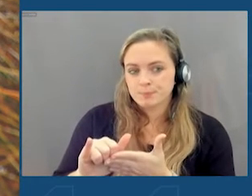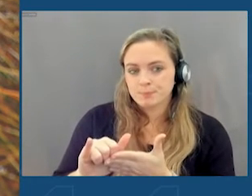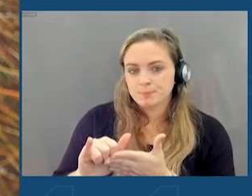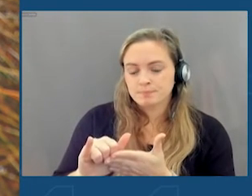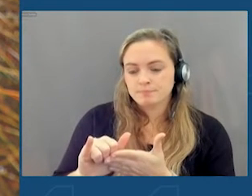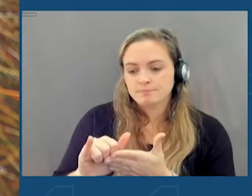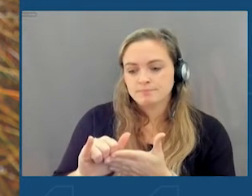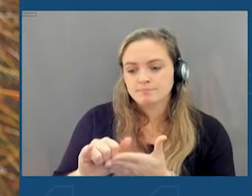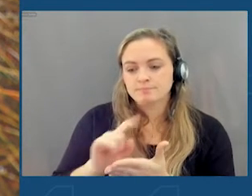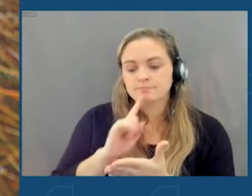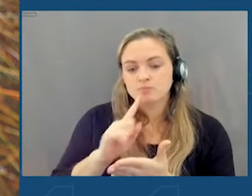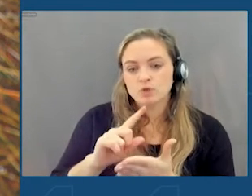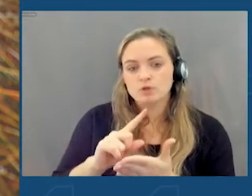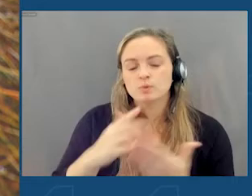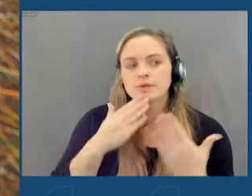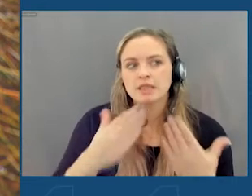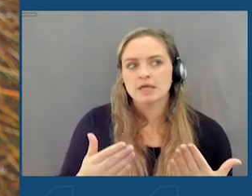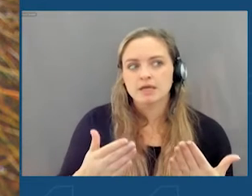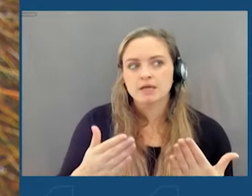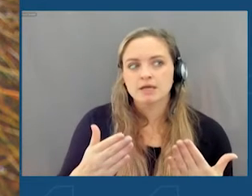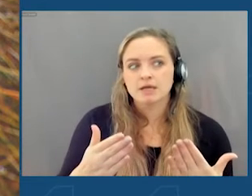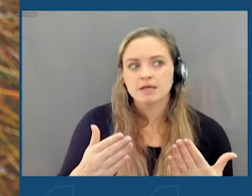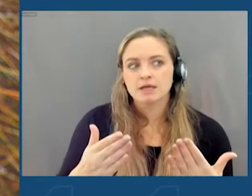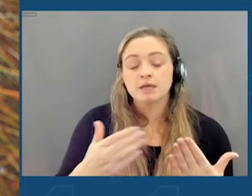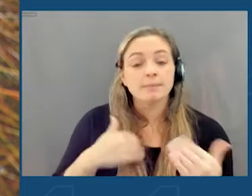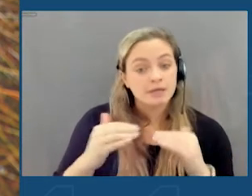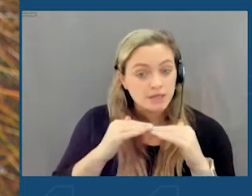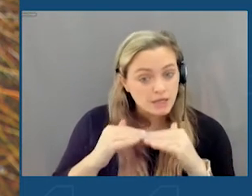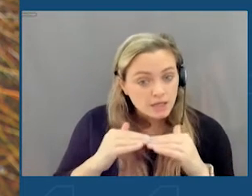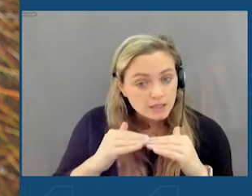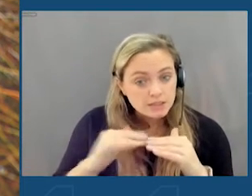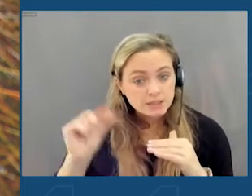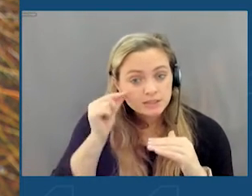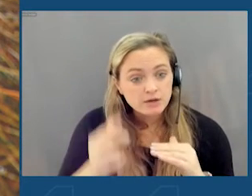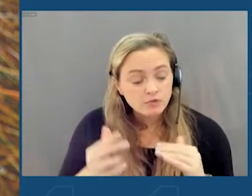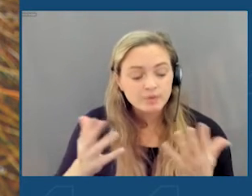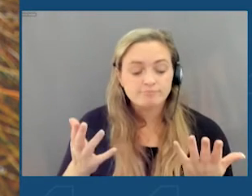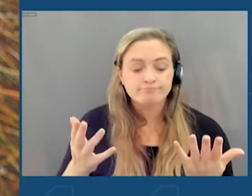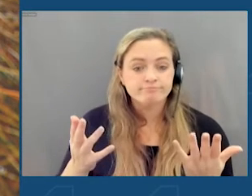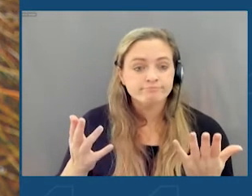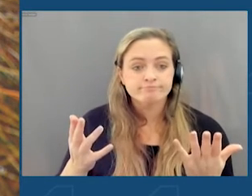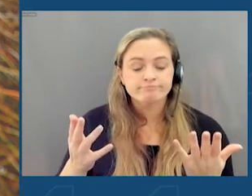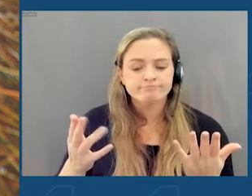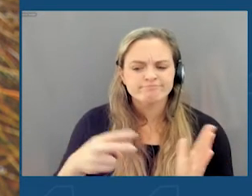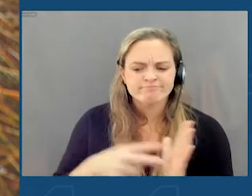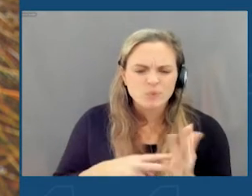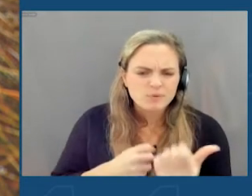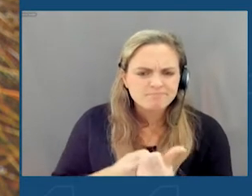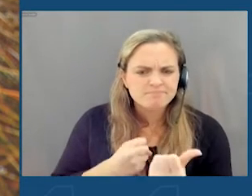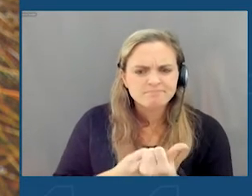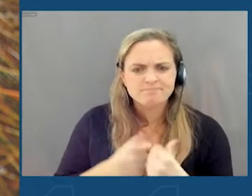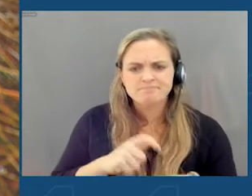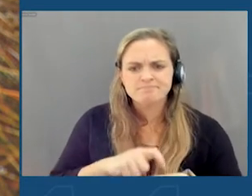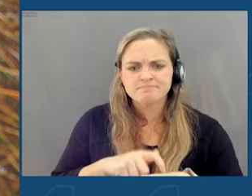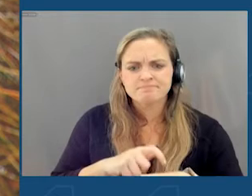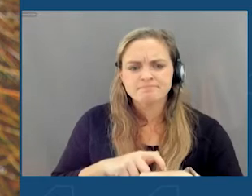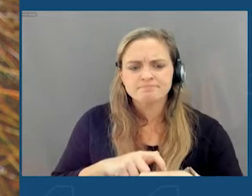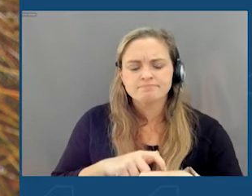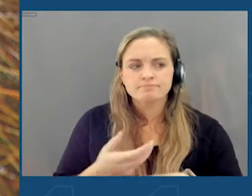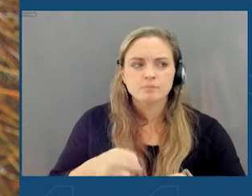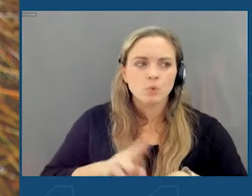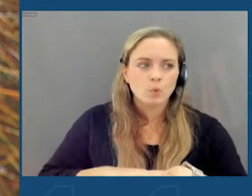just really want to thank my colleagues in government who have stood the test of time. Of